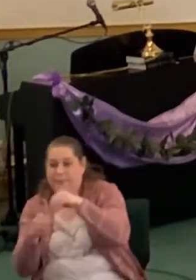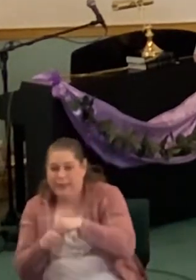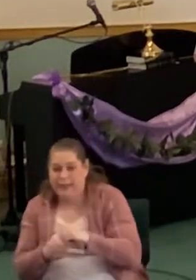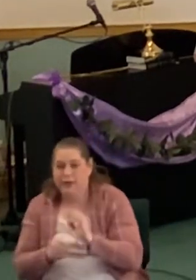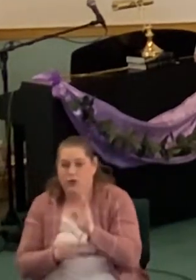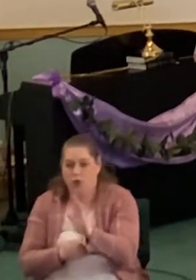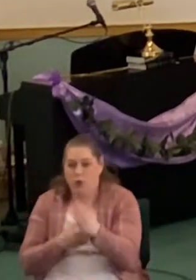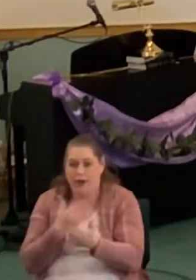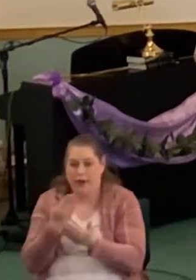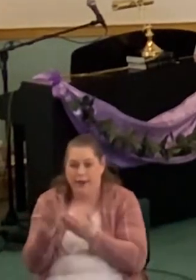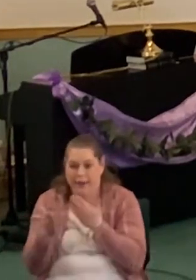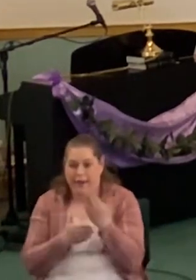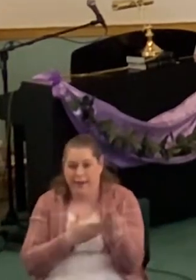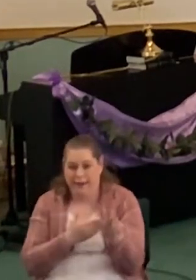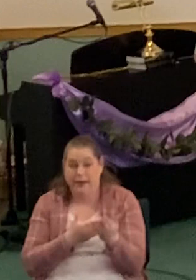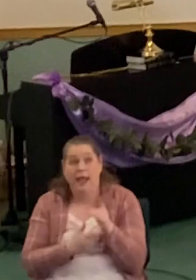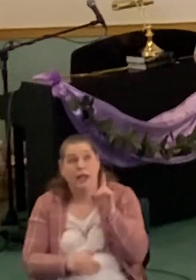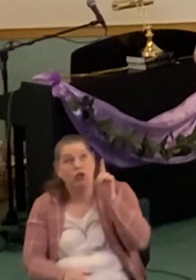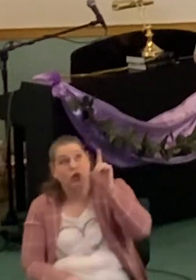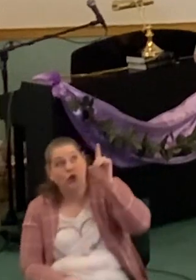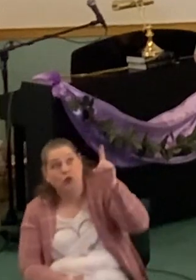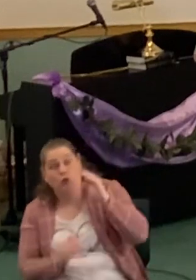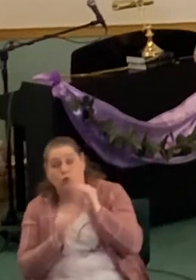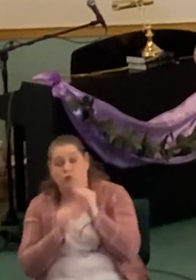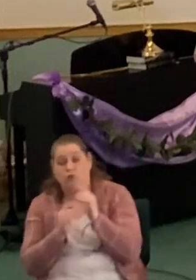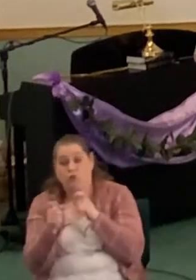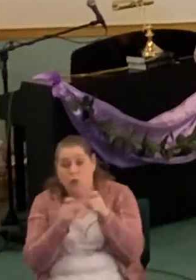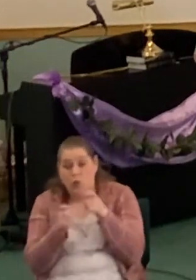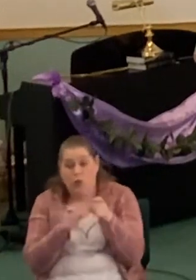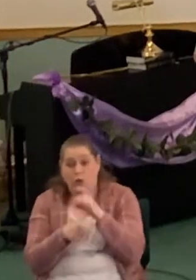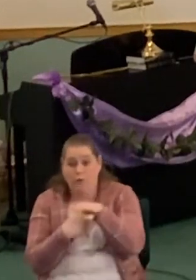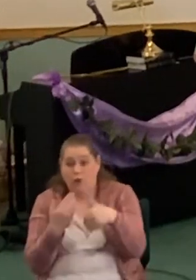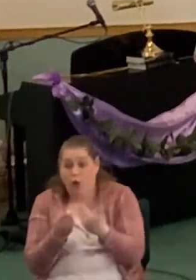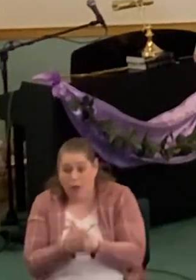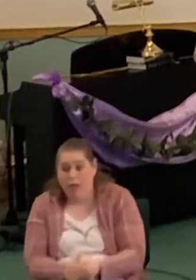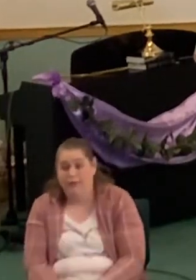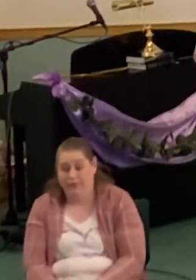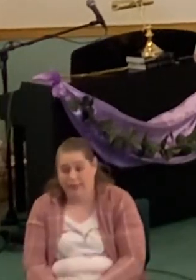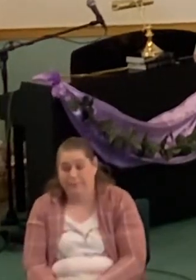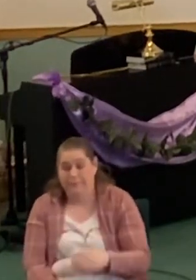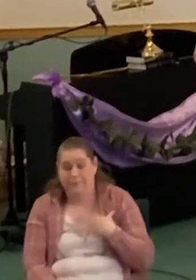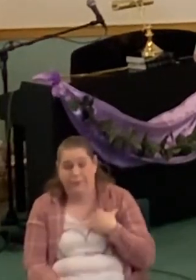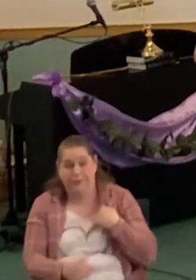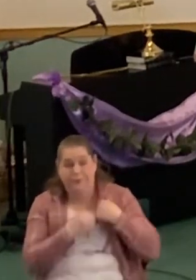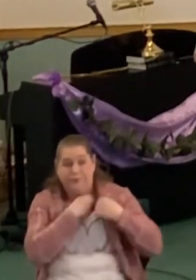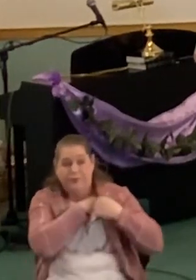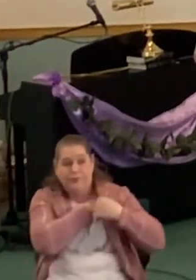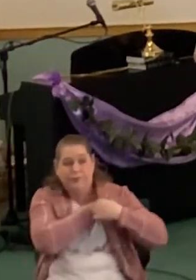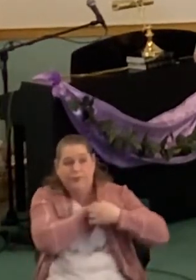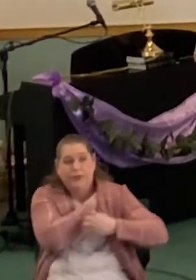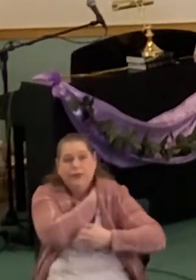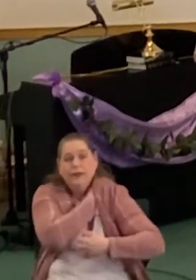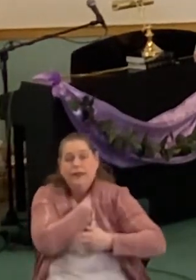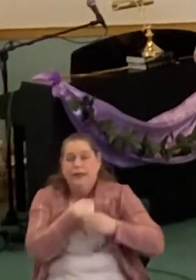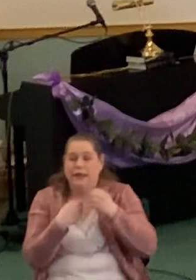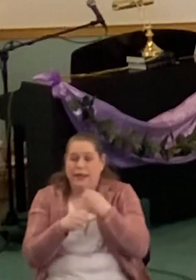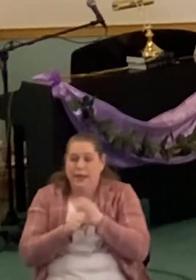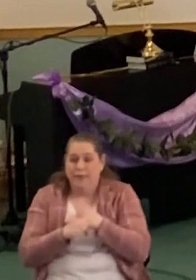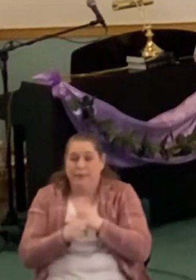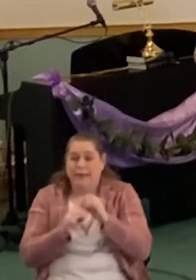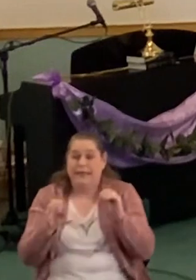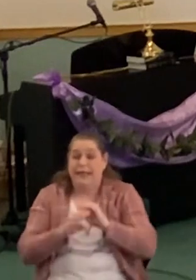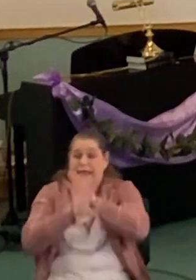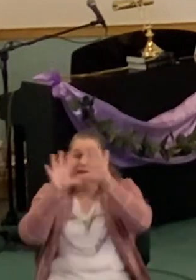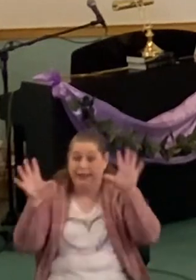rule over them all." That's what Daniel said to King Nebuchadnezzar. He makes it clear to